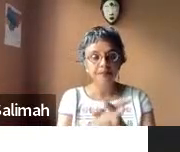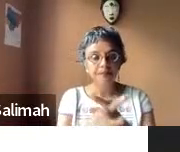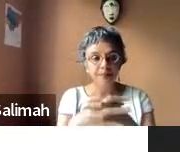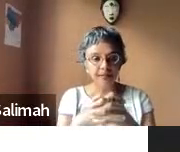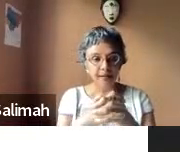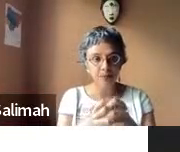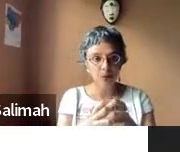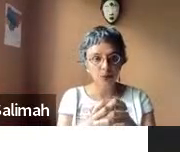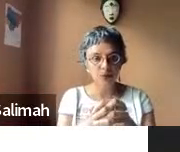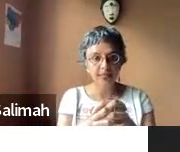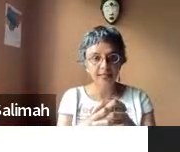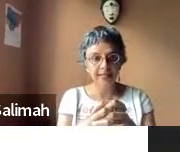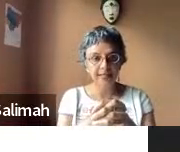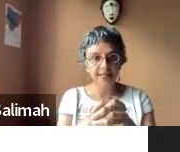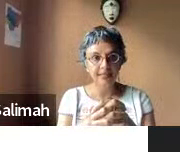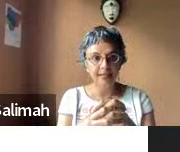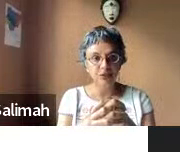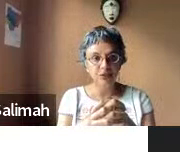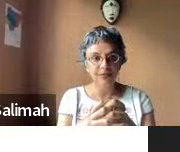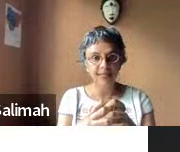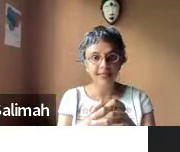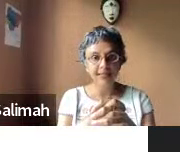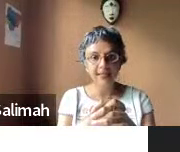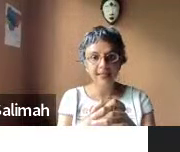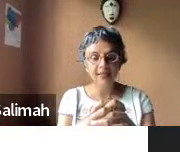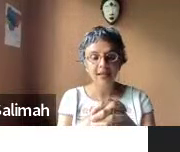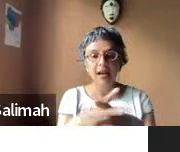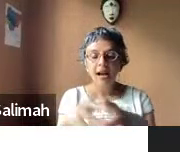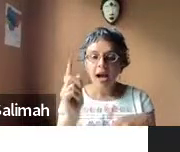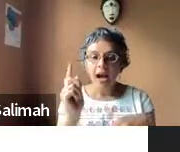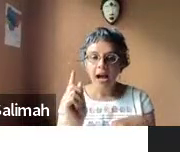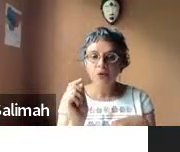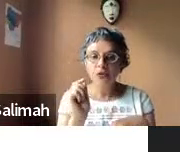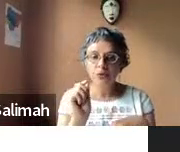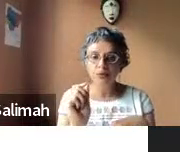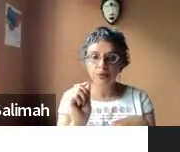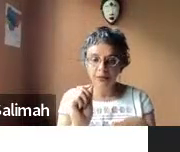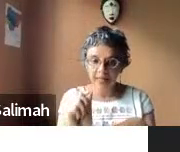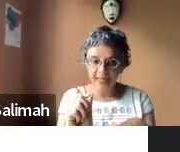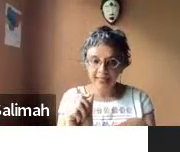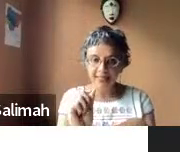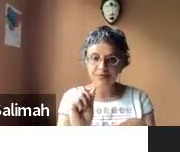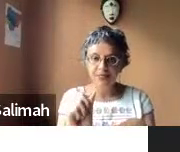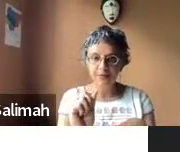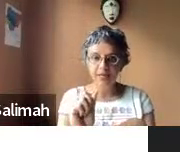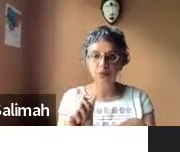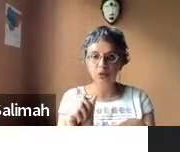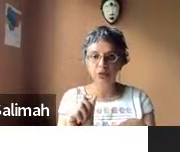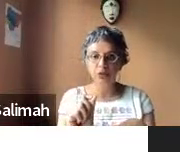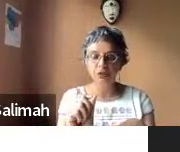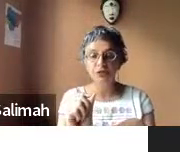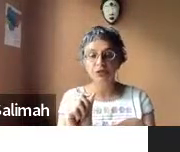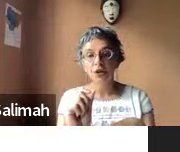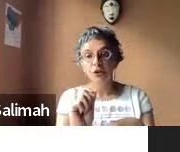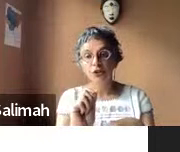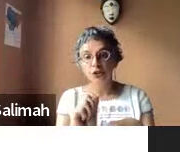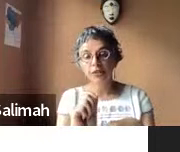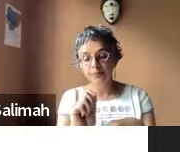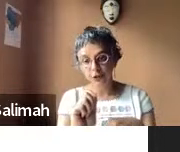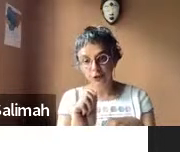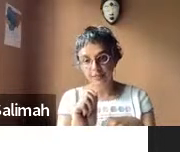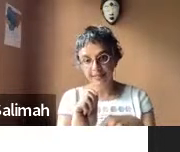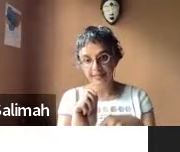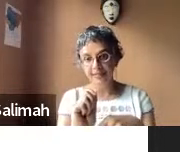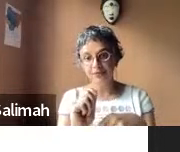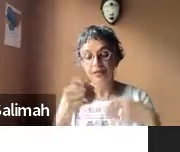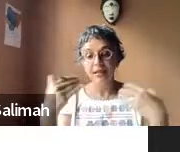question that I pose in this section of the index: how do we replace female workers